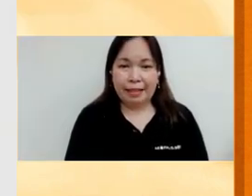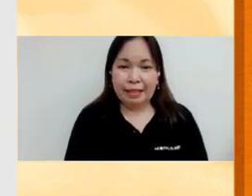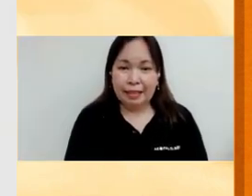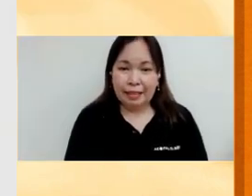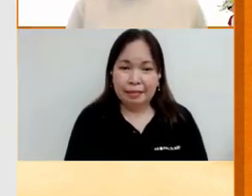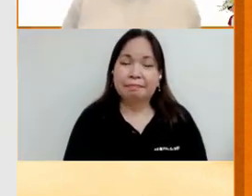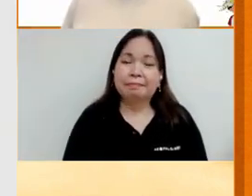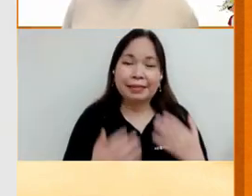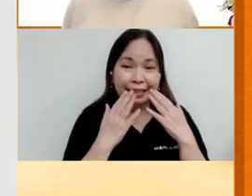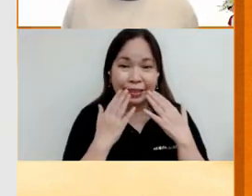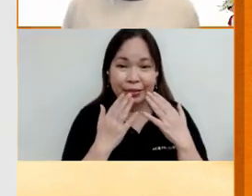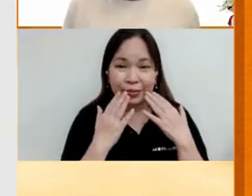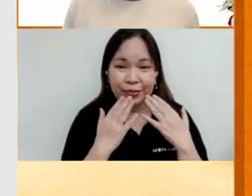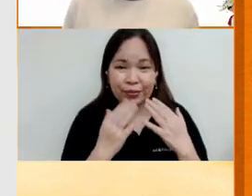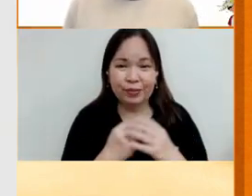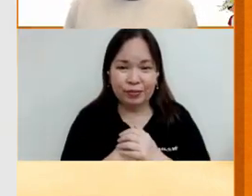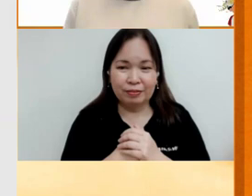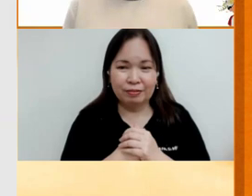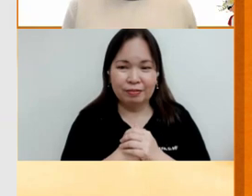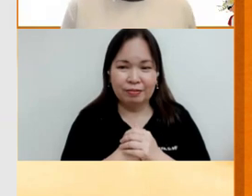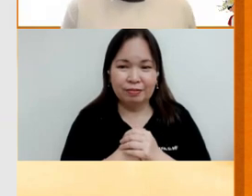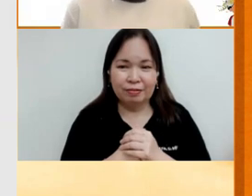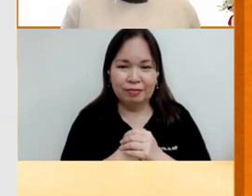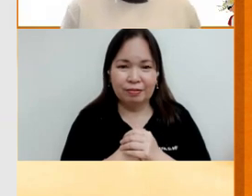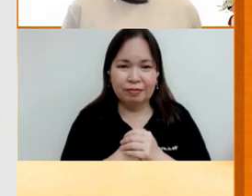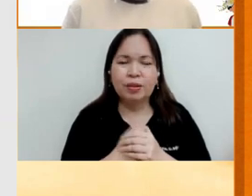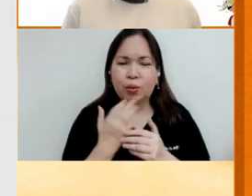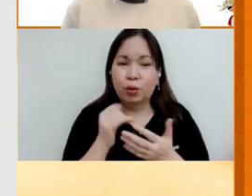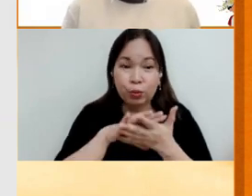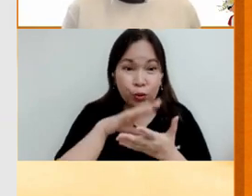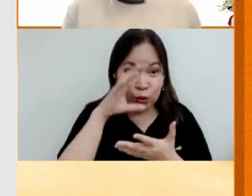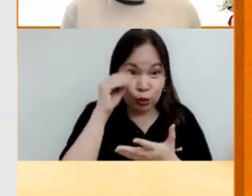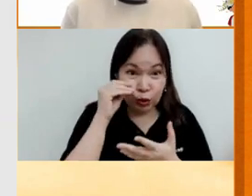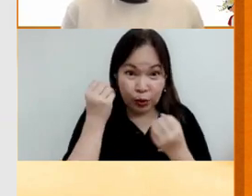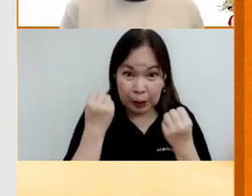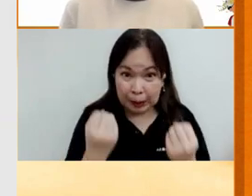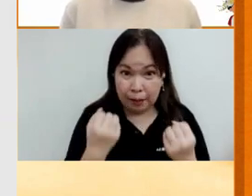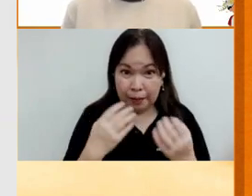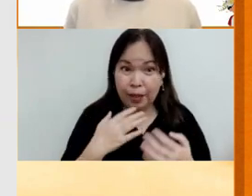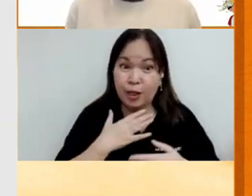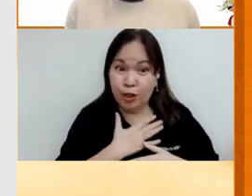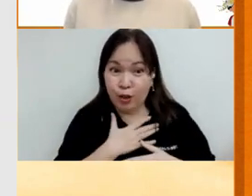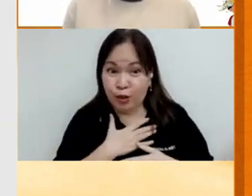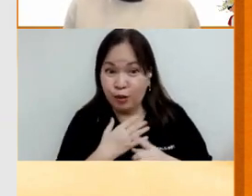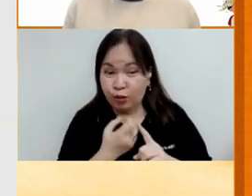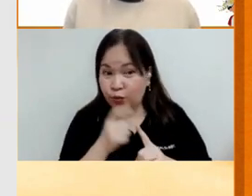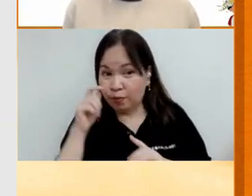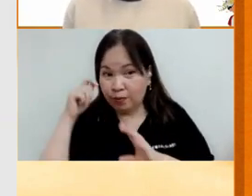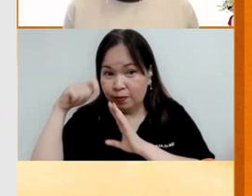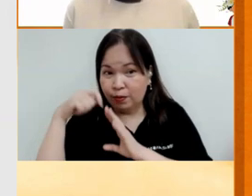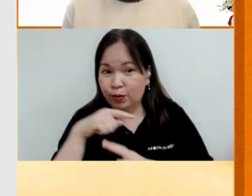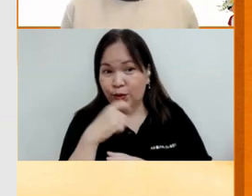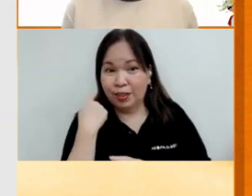Thank you so much. We hope that you enjoyed and learned a lot from that psychoeducation video. We have a lot more of